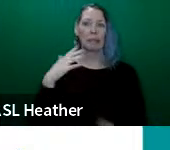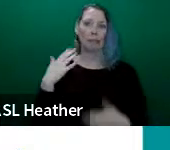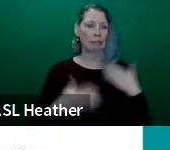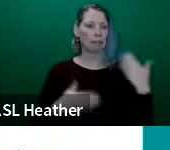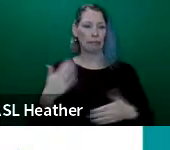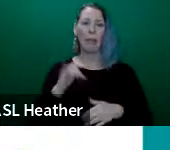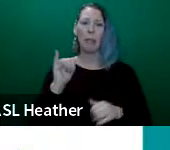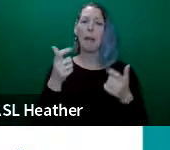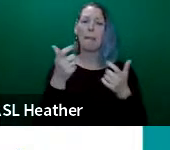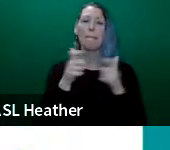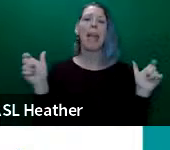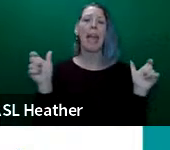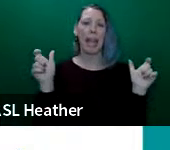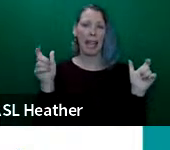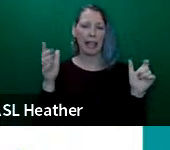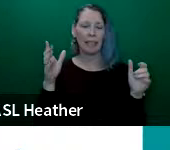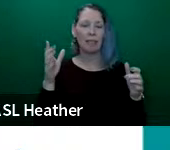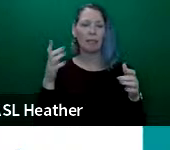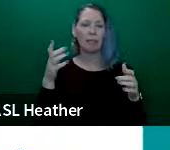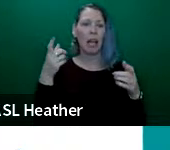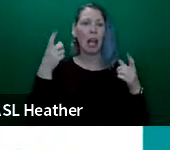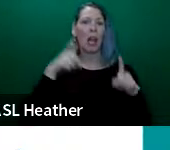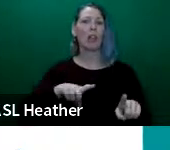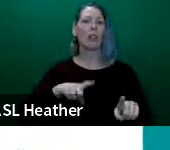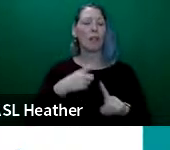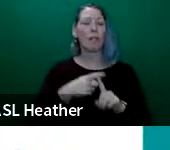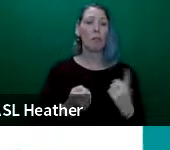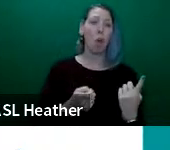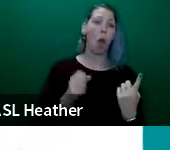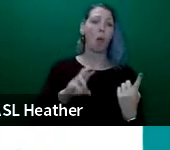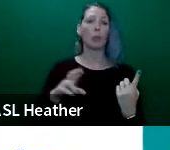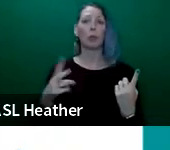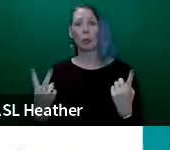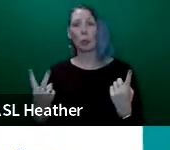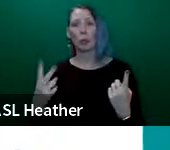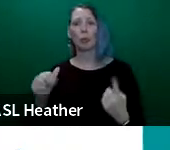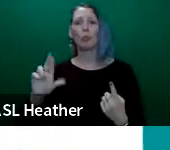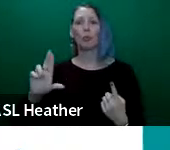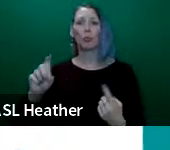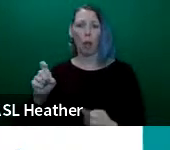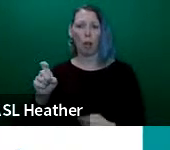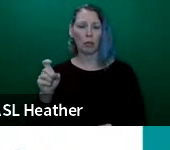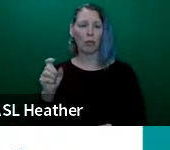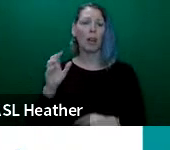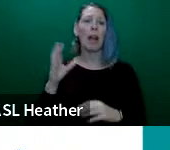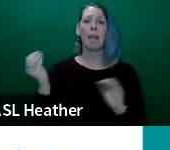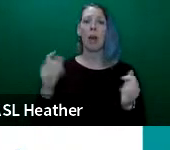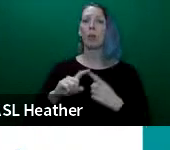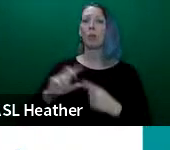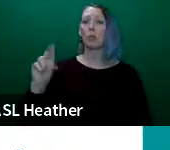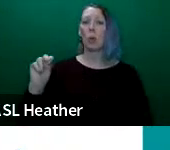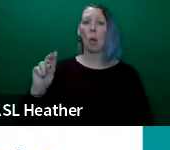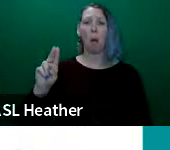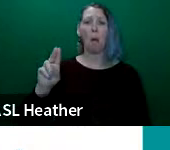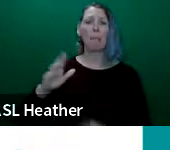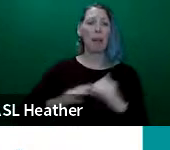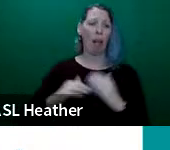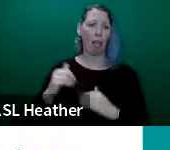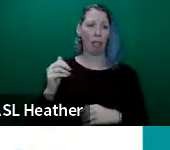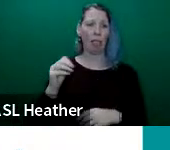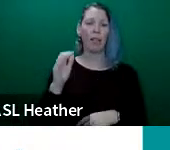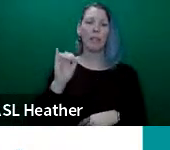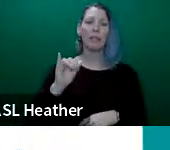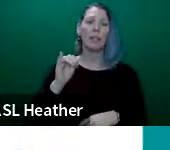kind of the main conclusions. So from either one auxiliary lane or a two auxiliary lane trade-offs compared to no build. So you get the modal choice benefits of high